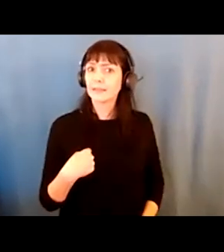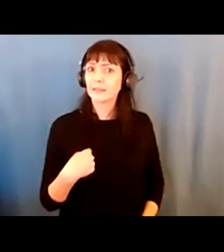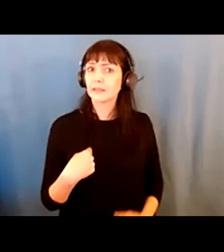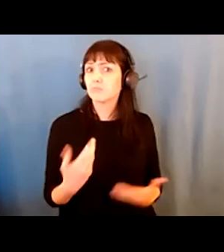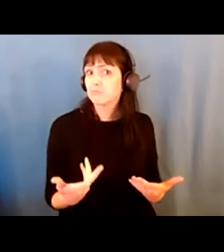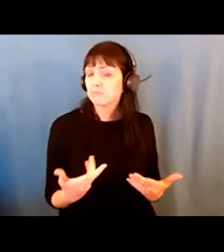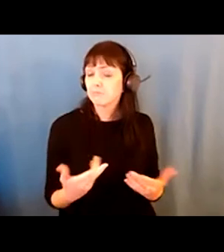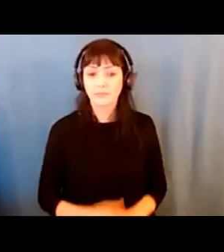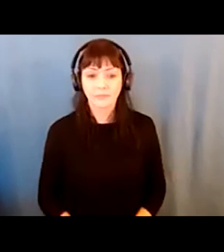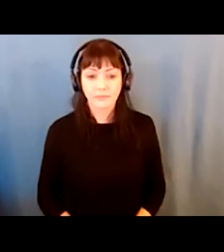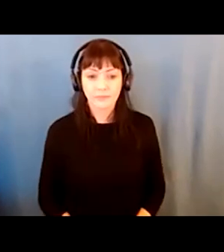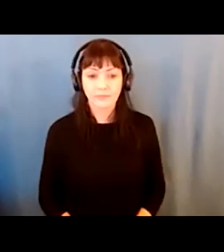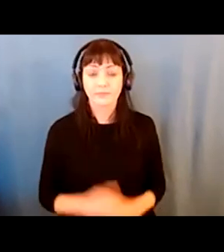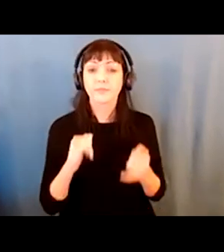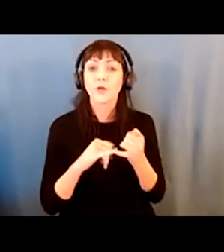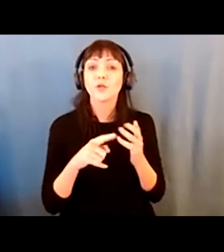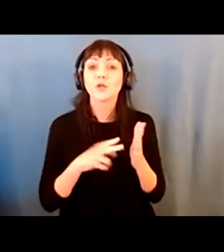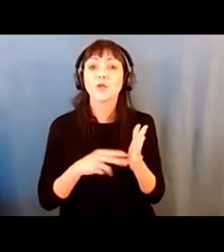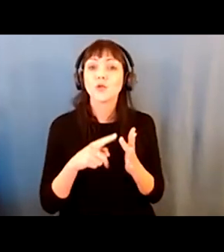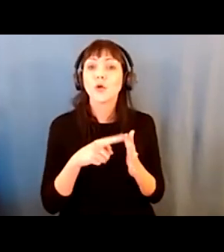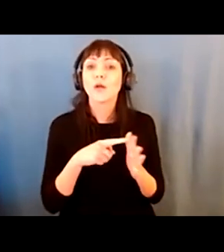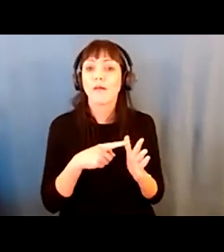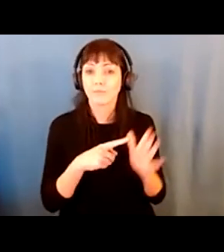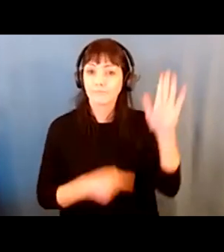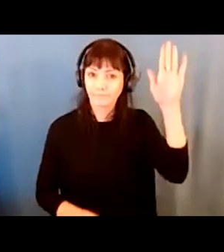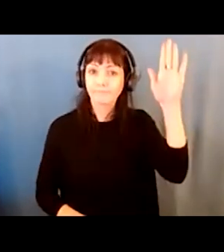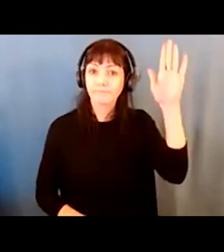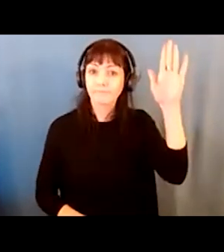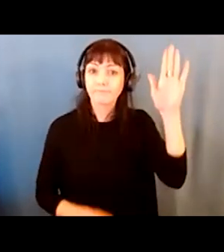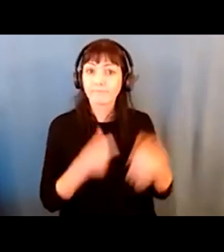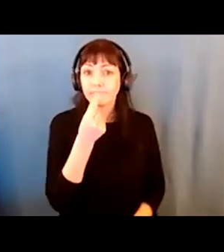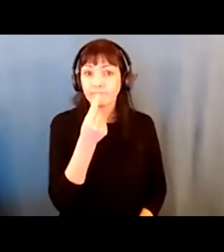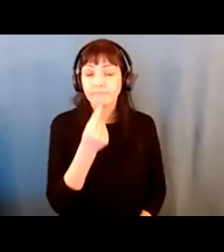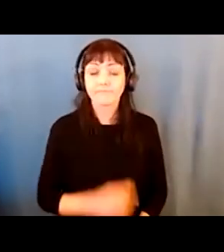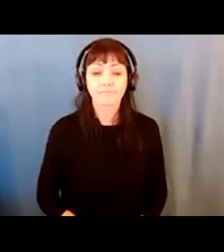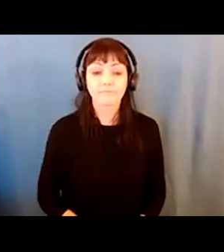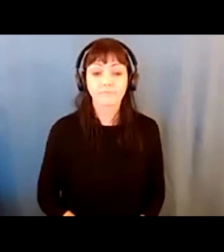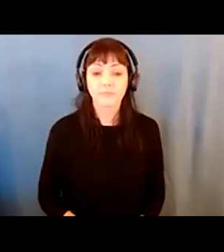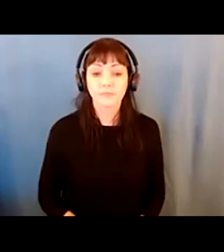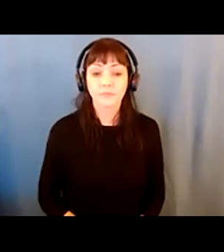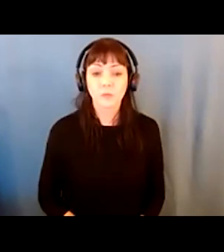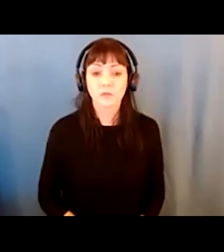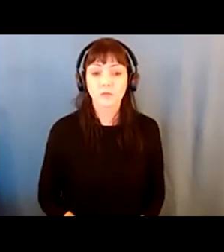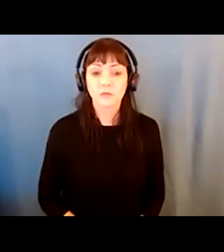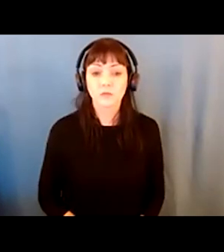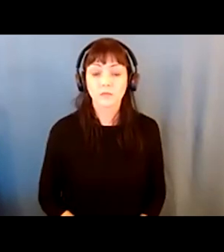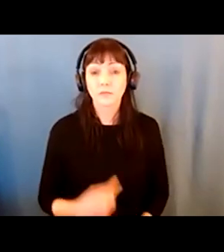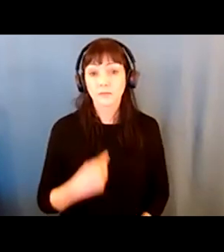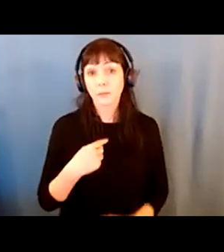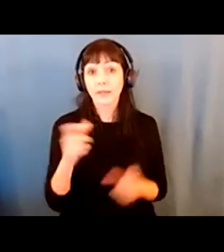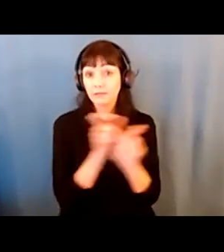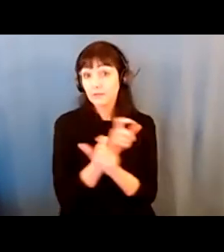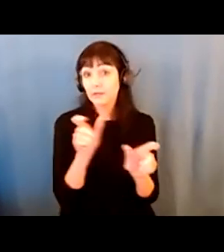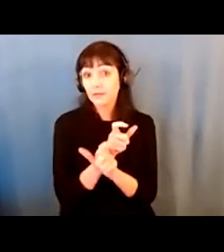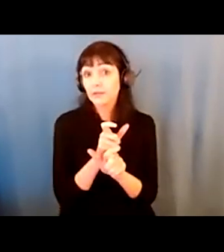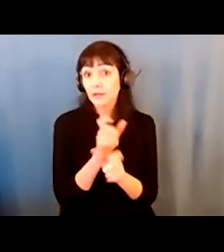I can certainly speak to that. Thanks, Sonia. If that's okay. I don't really, I mean, I am dyslexic amongst